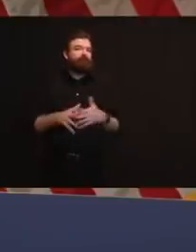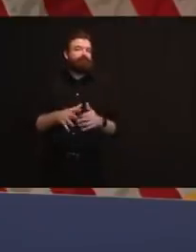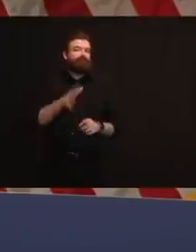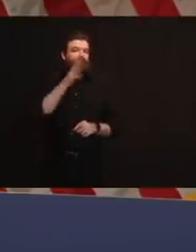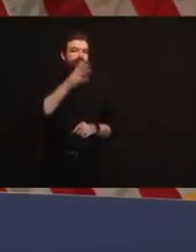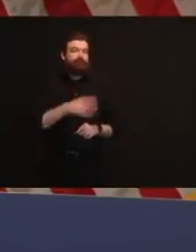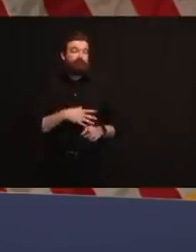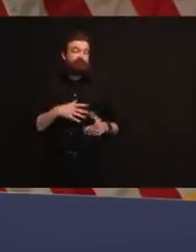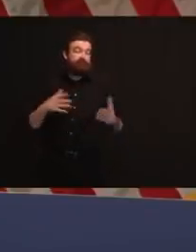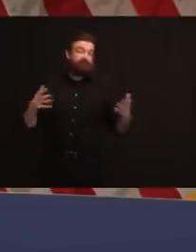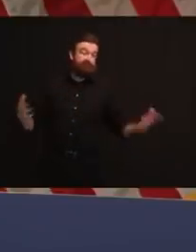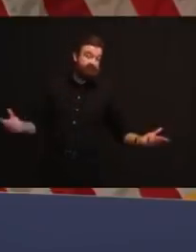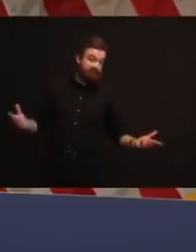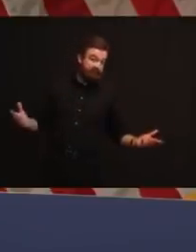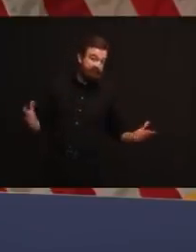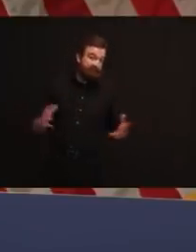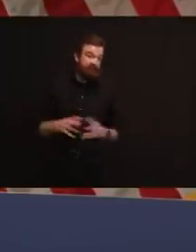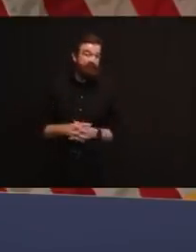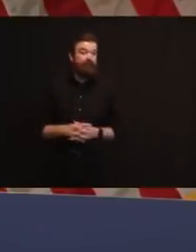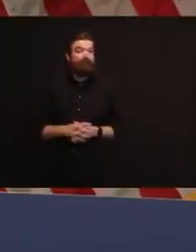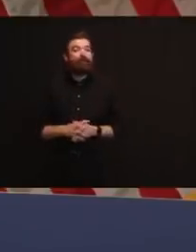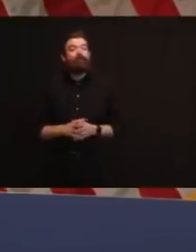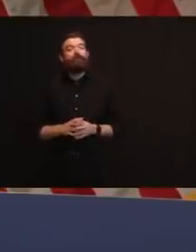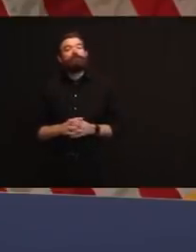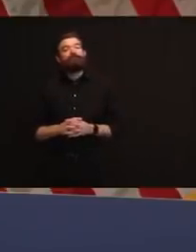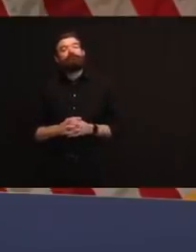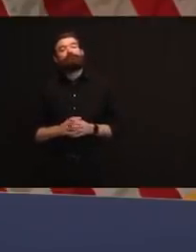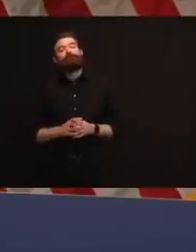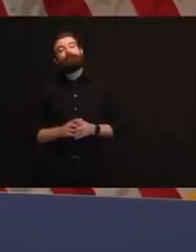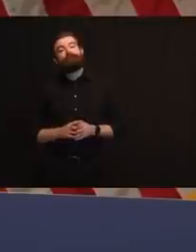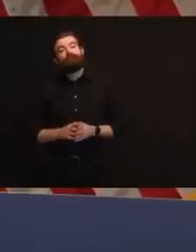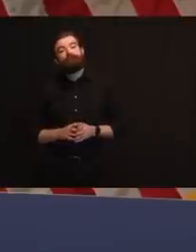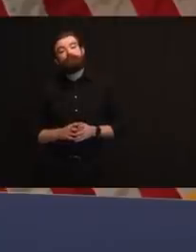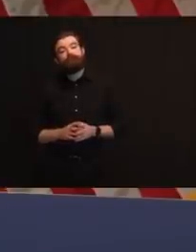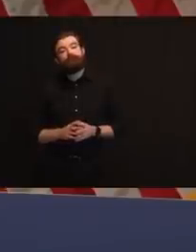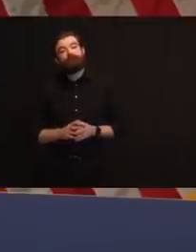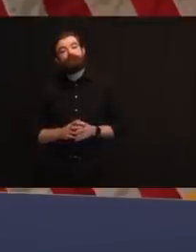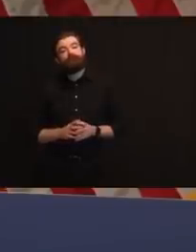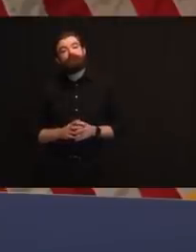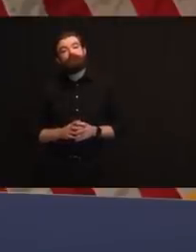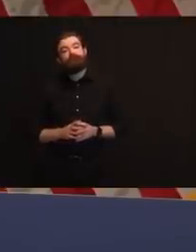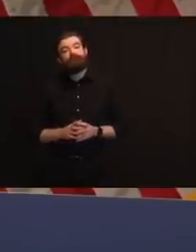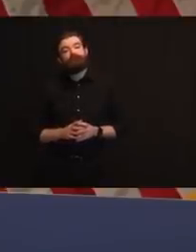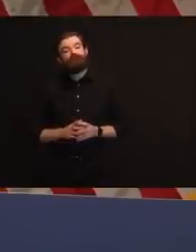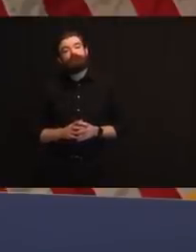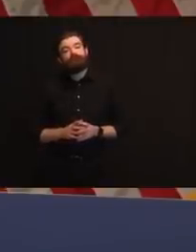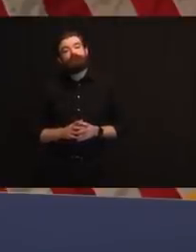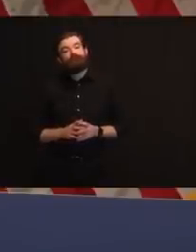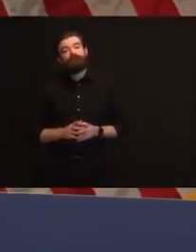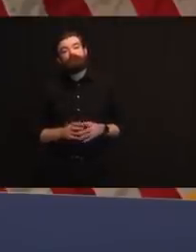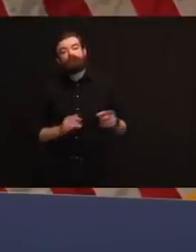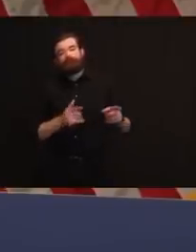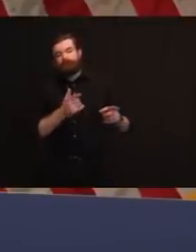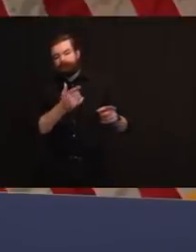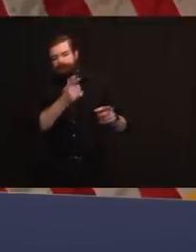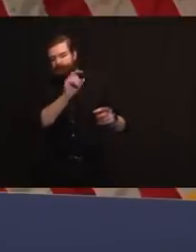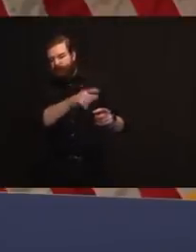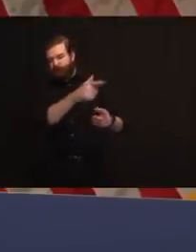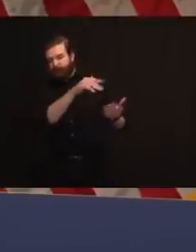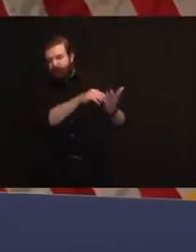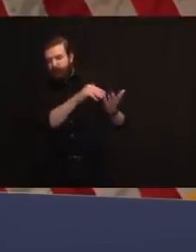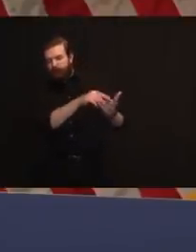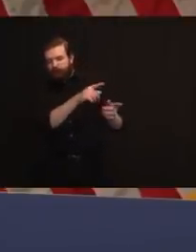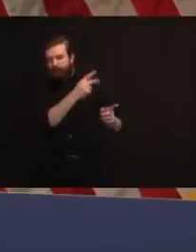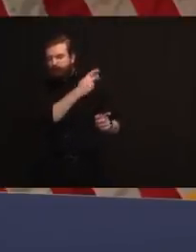and it's really about shared clinical decision-making with their healthcare provider. And the American College of Obstetrics and Gynecology have exactly the